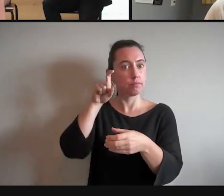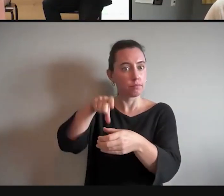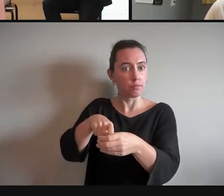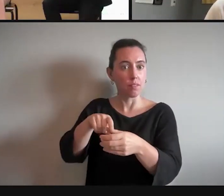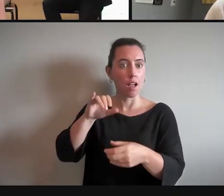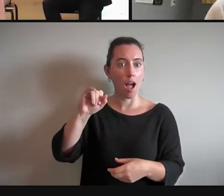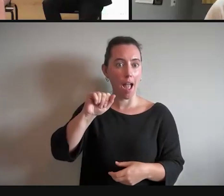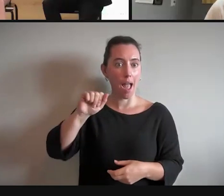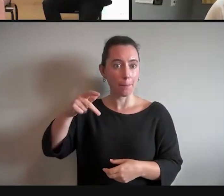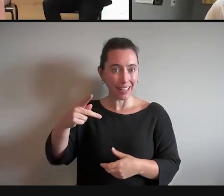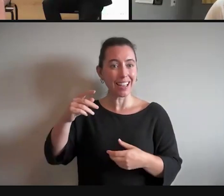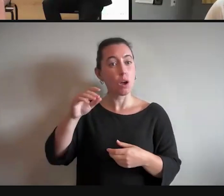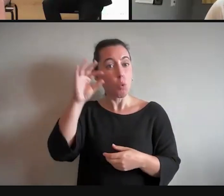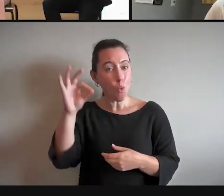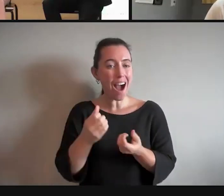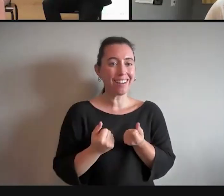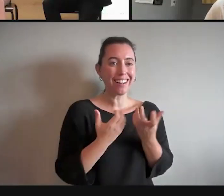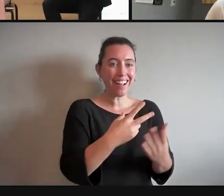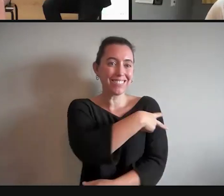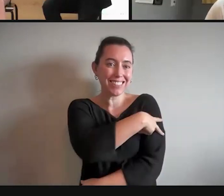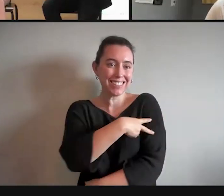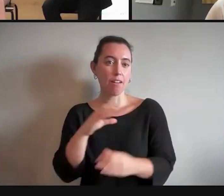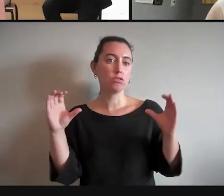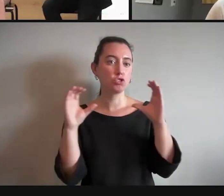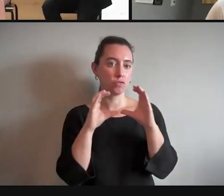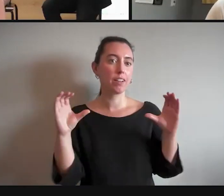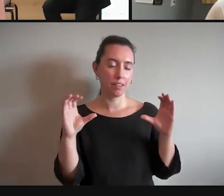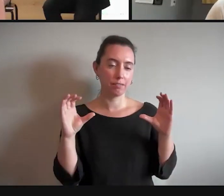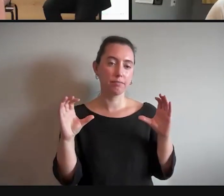into a certification program so that they can be